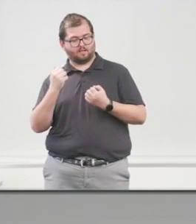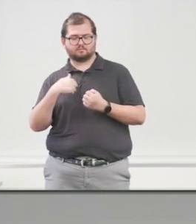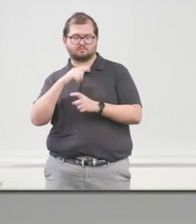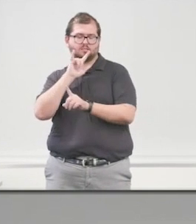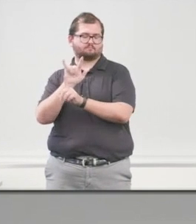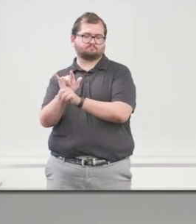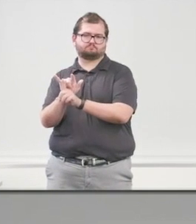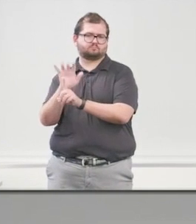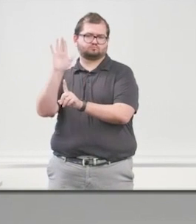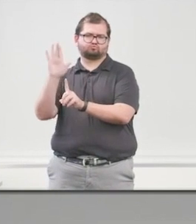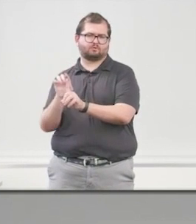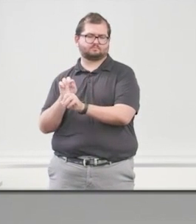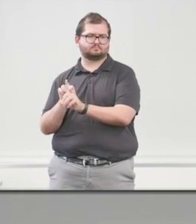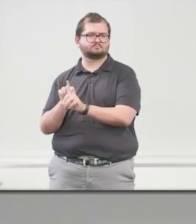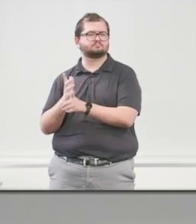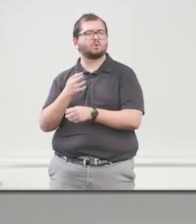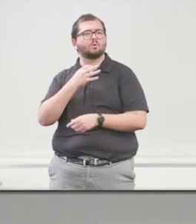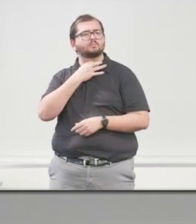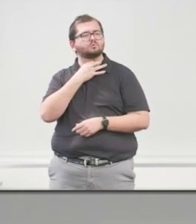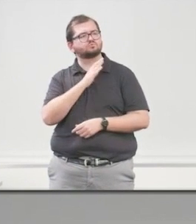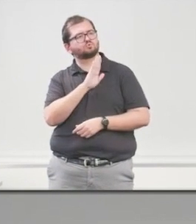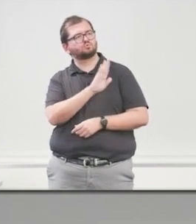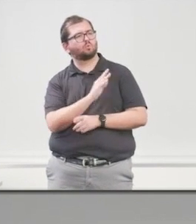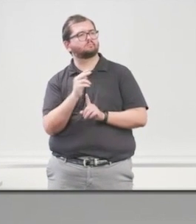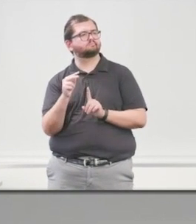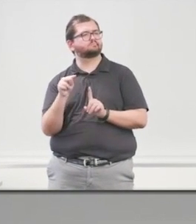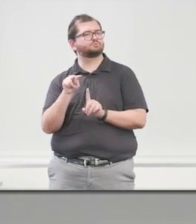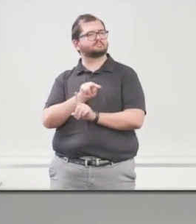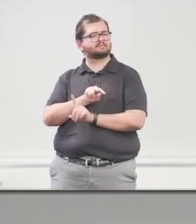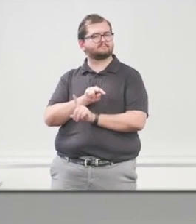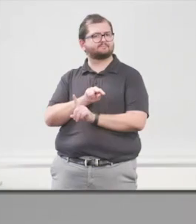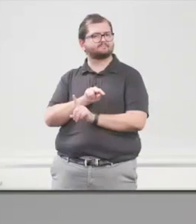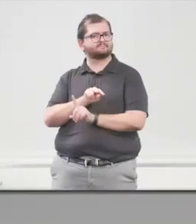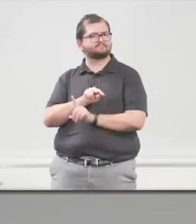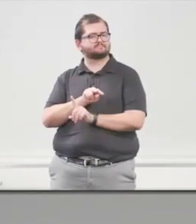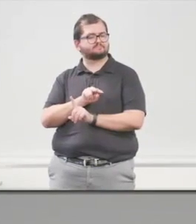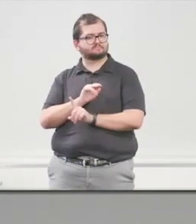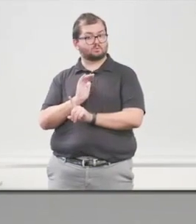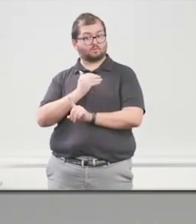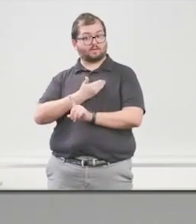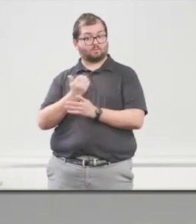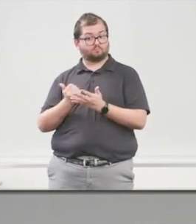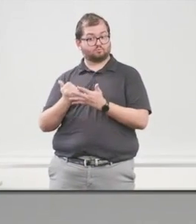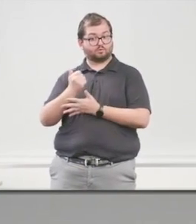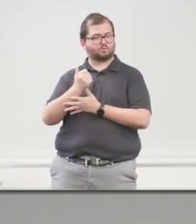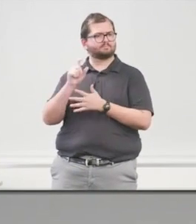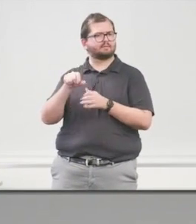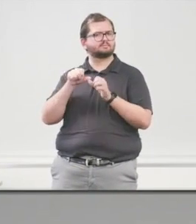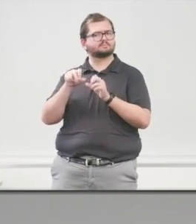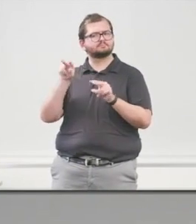people. But how do you feel that sits in our priorities of things that we need to keep paying attention to?